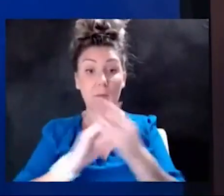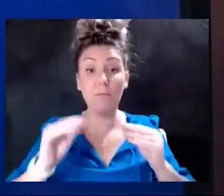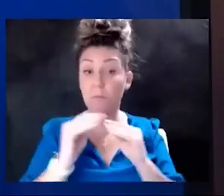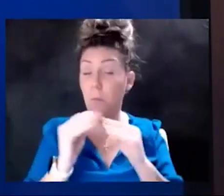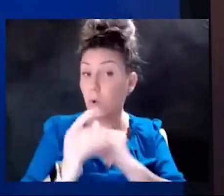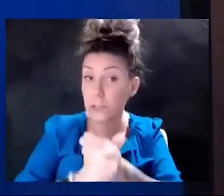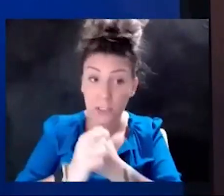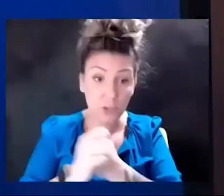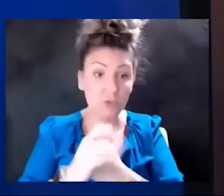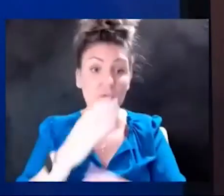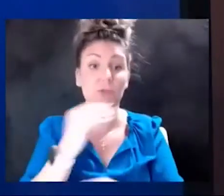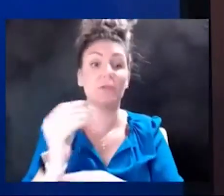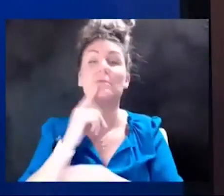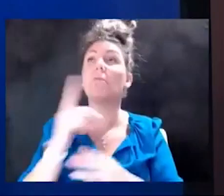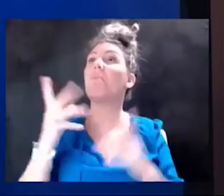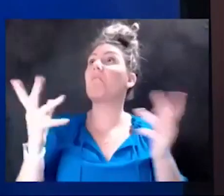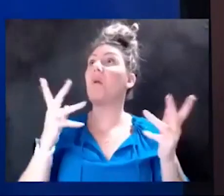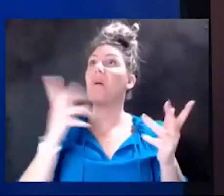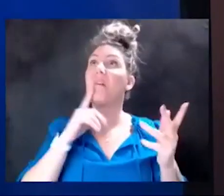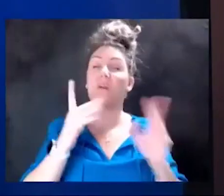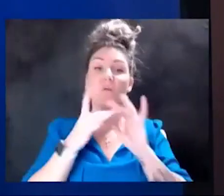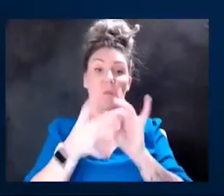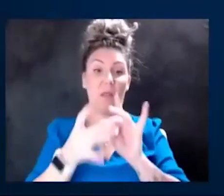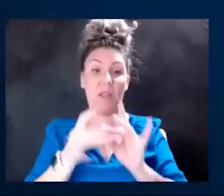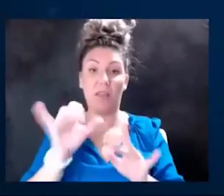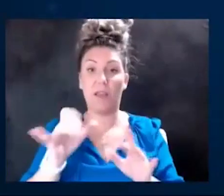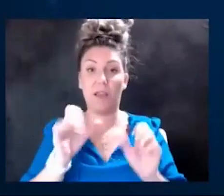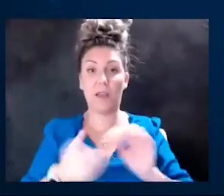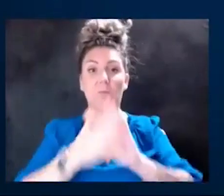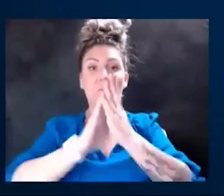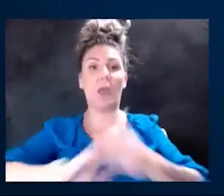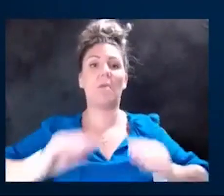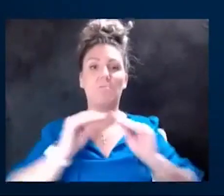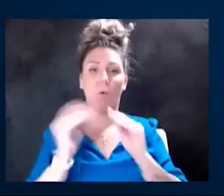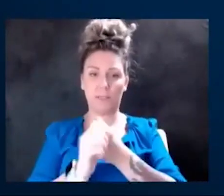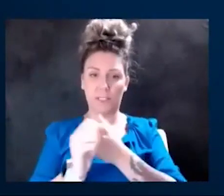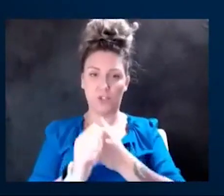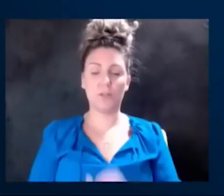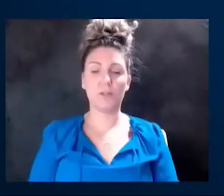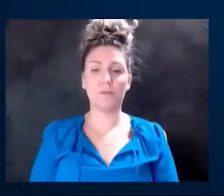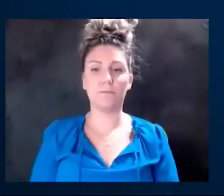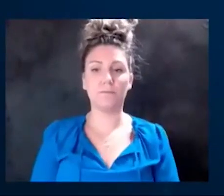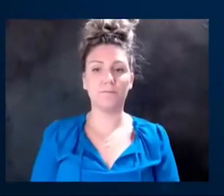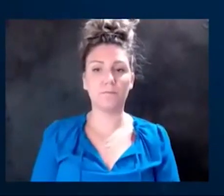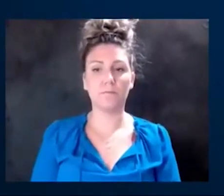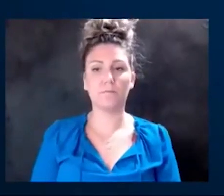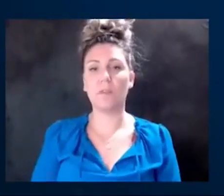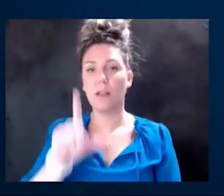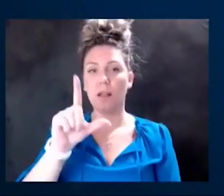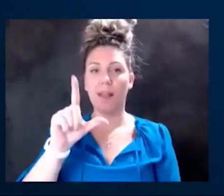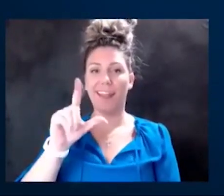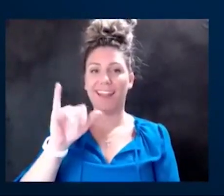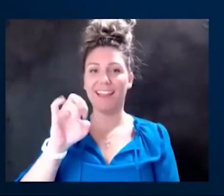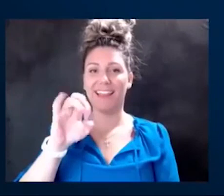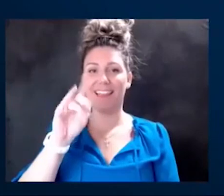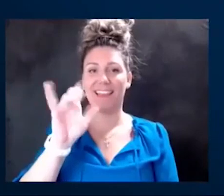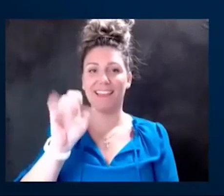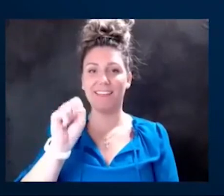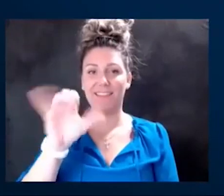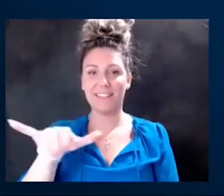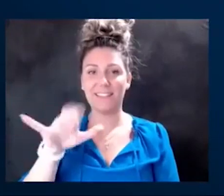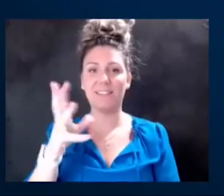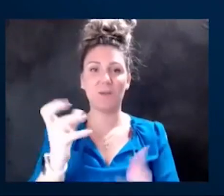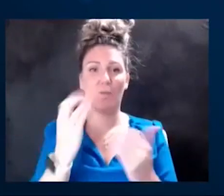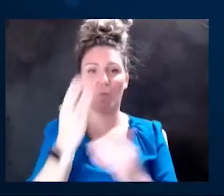around Delta Plus were, that perhaps could be even more dangerous. Okay, and Lindsay wants to know, are any of the patients